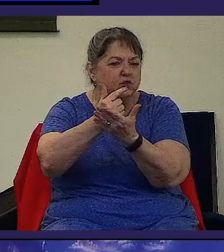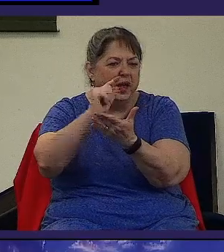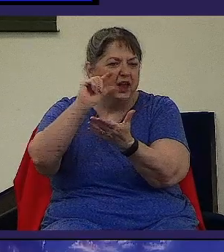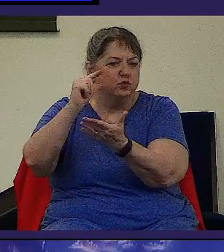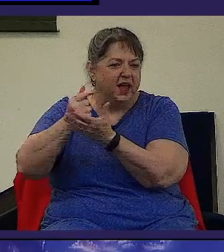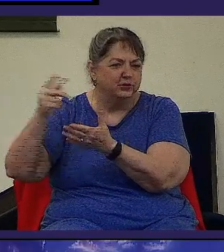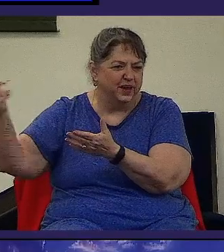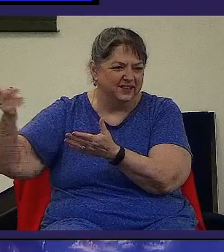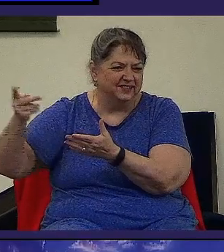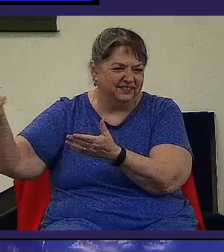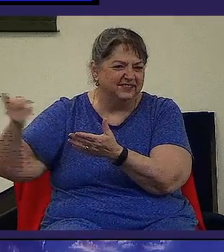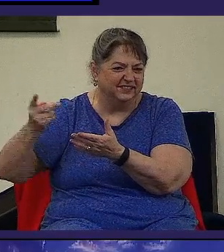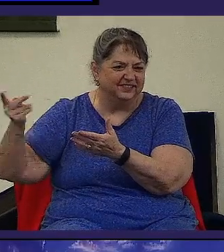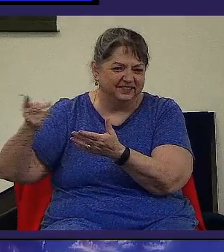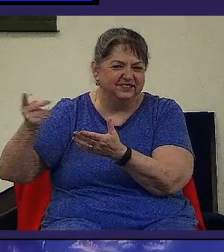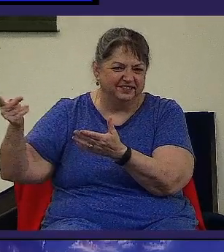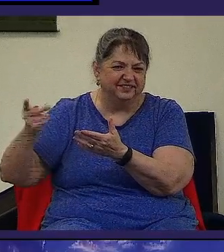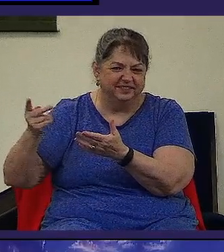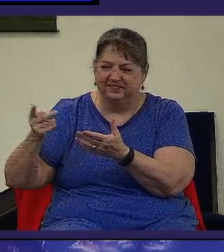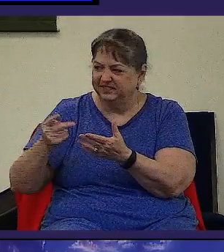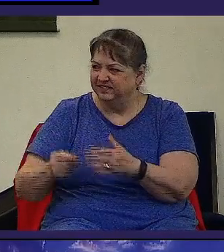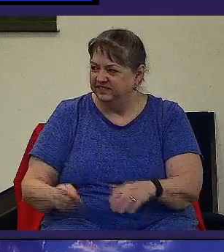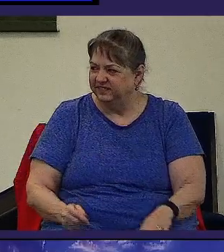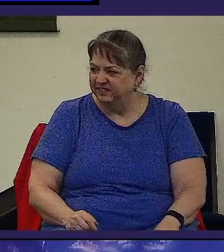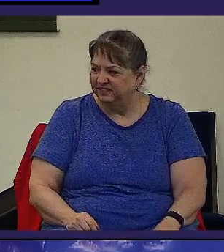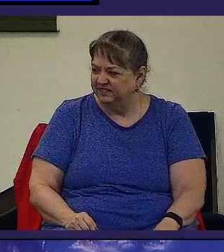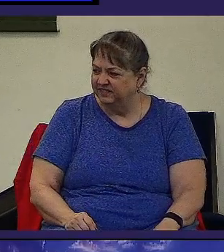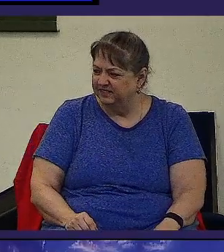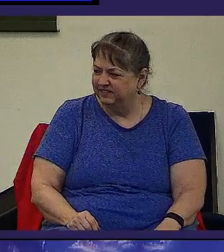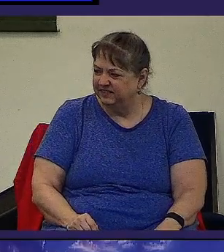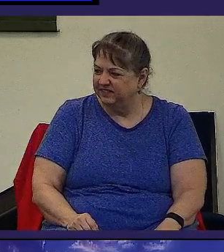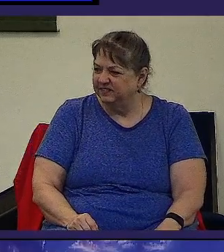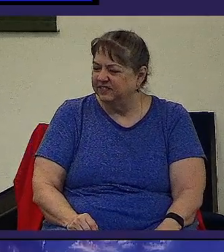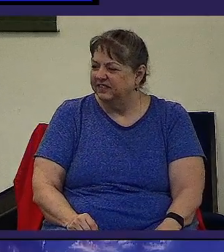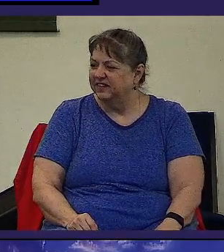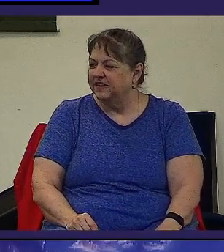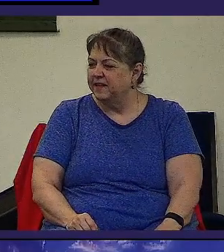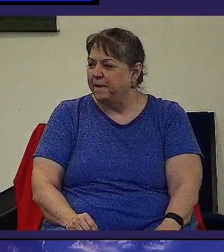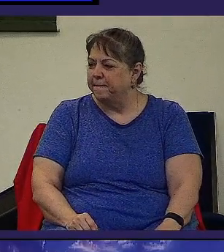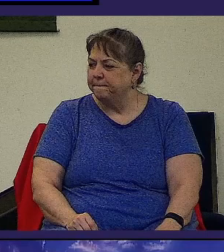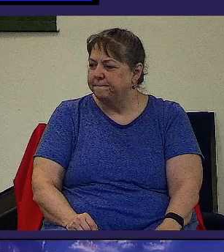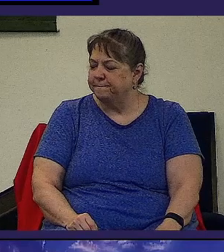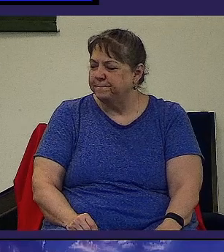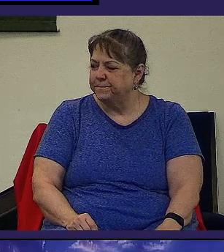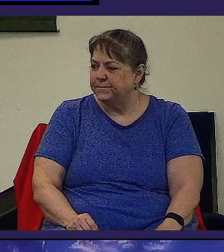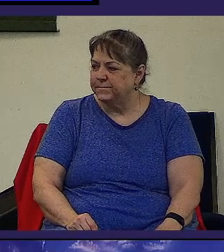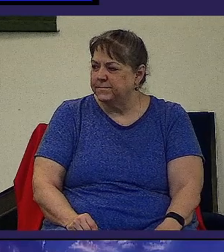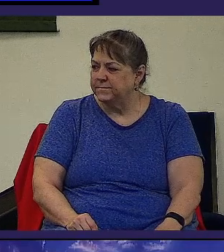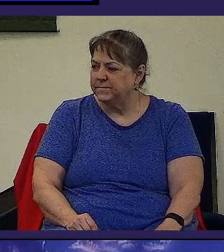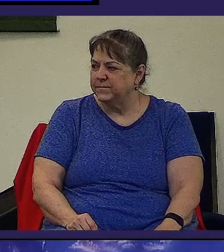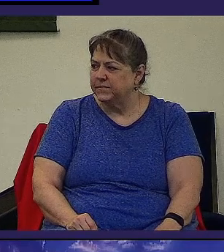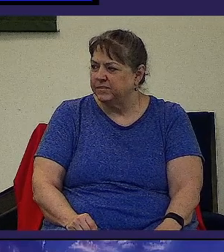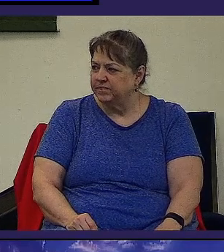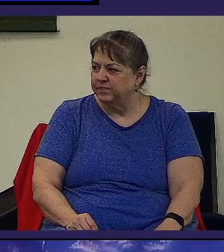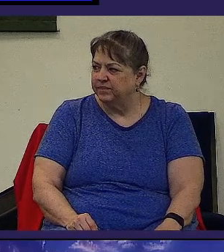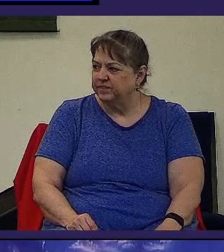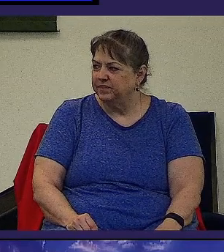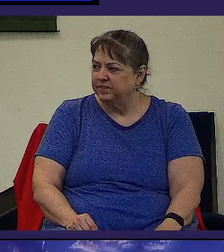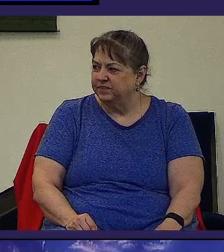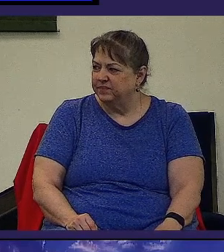yeah um thank you very much you're a good wife